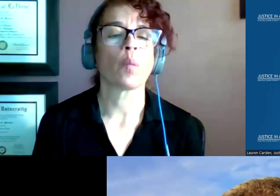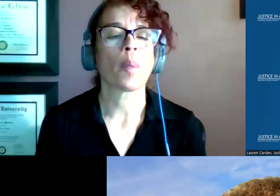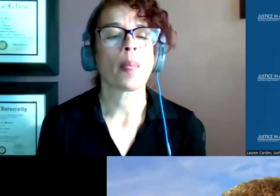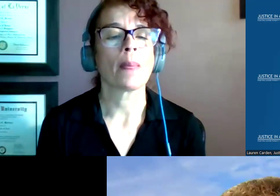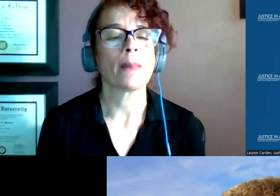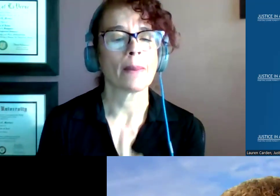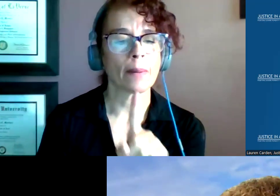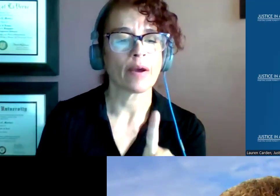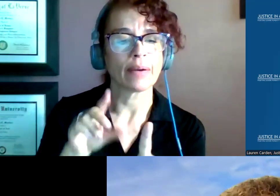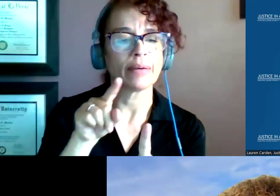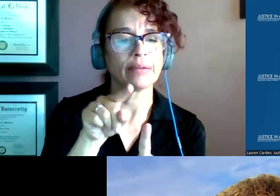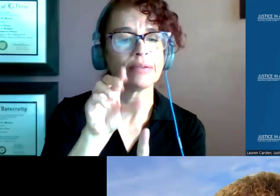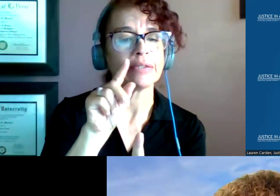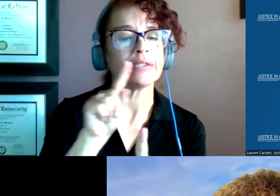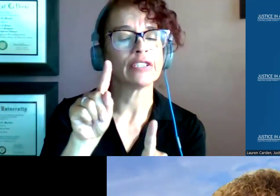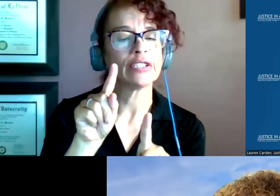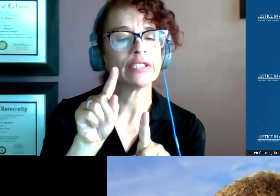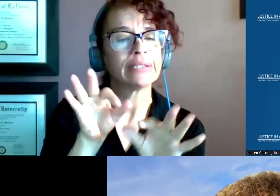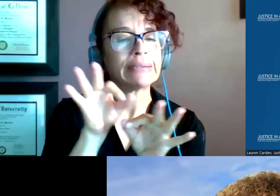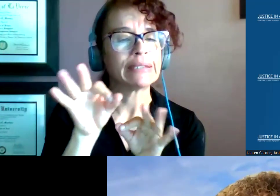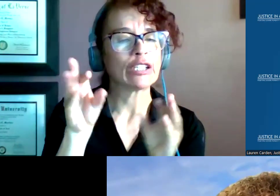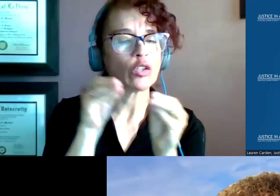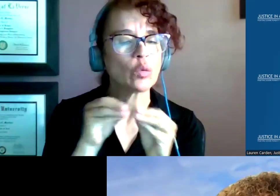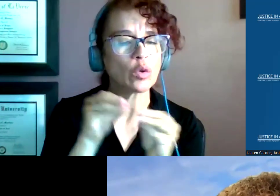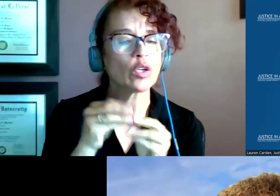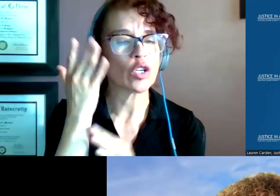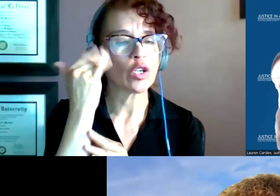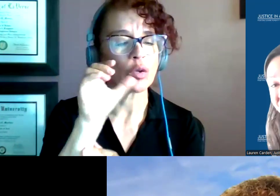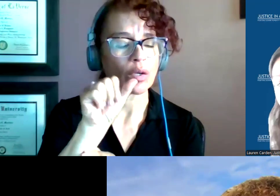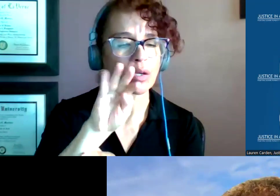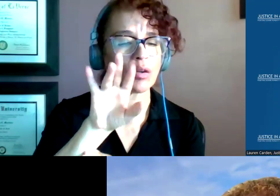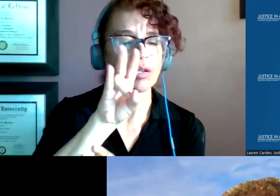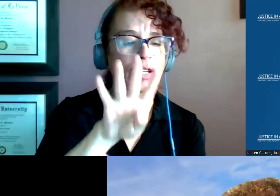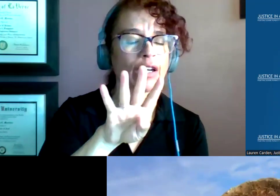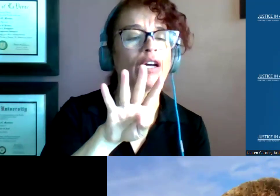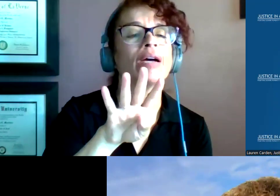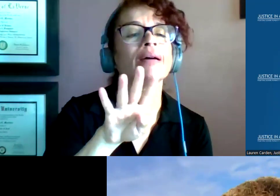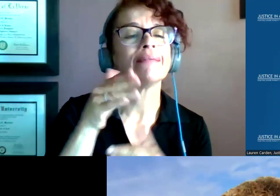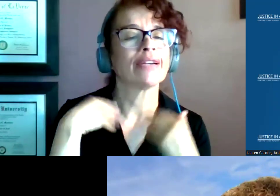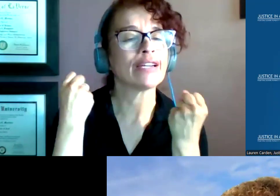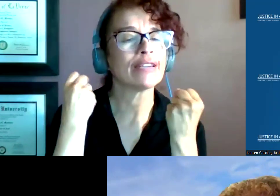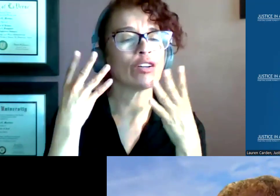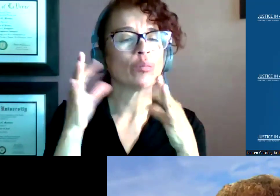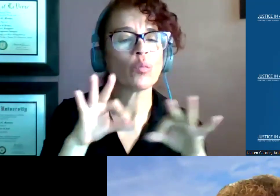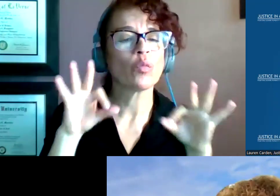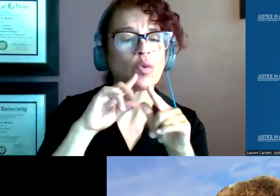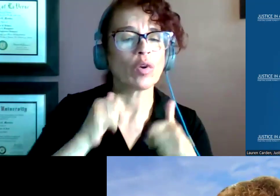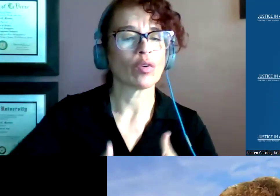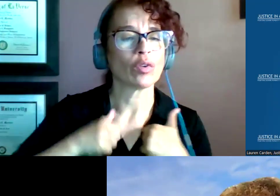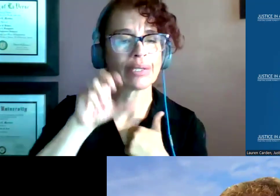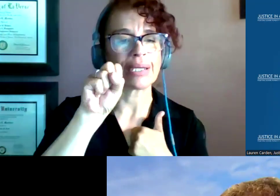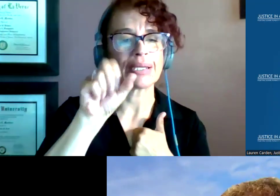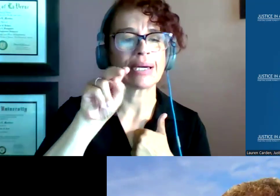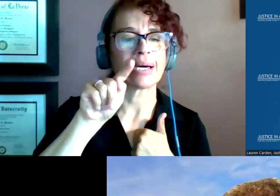So one of the things that, just to expand a little bit more on why AB 474 has so much potential. I live in Santa